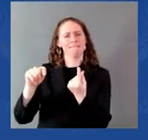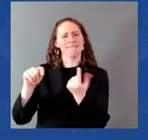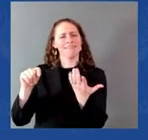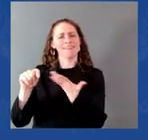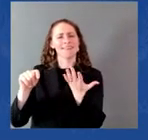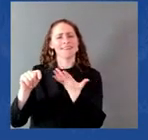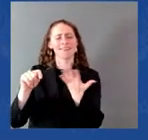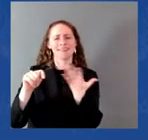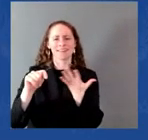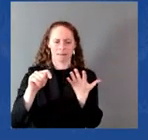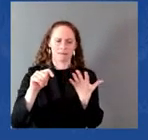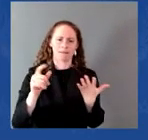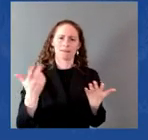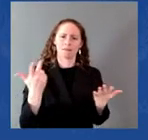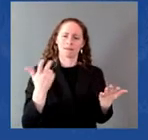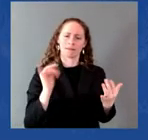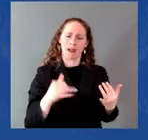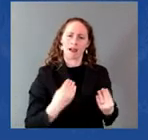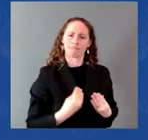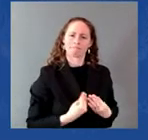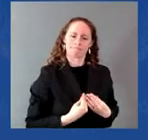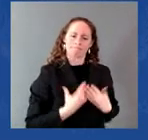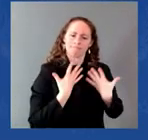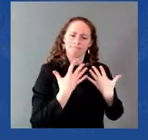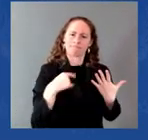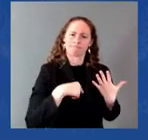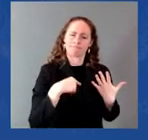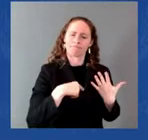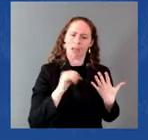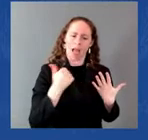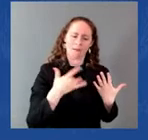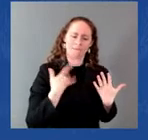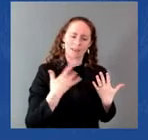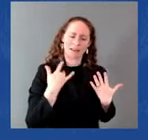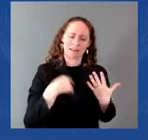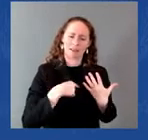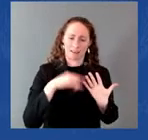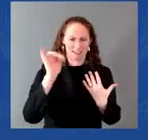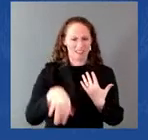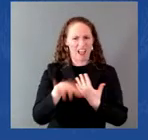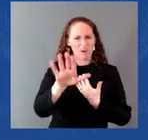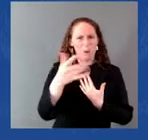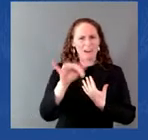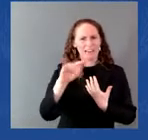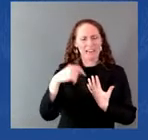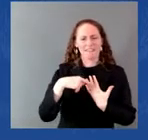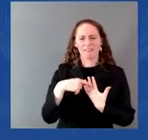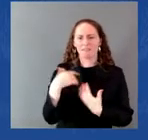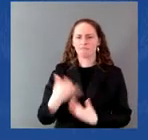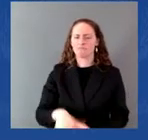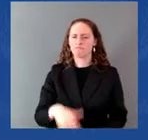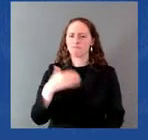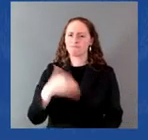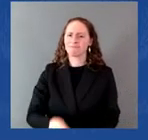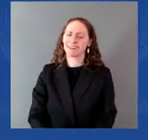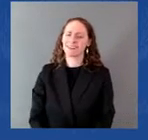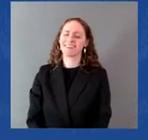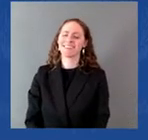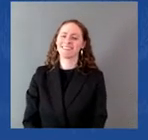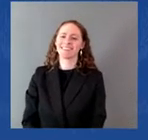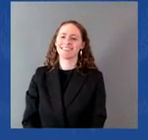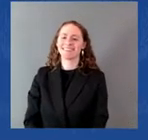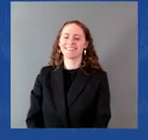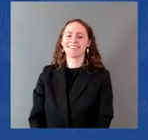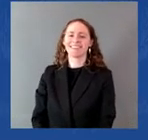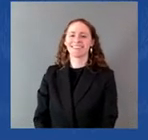my 2 boys were young. And in the middle of her show, she stopped and looked down. We had great seats